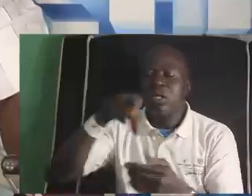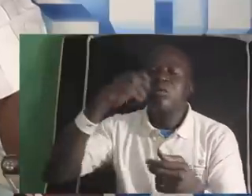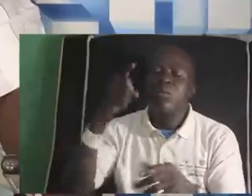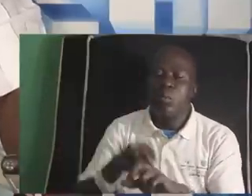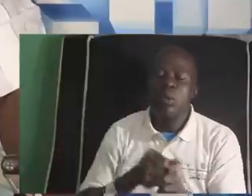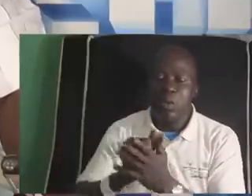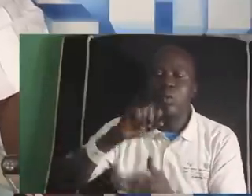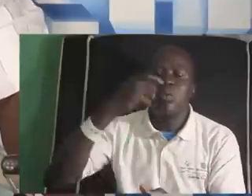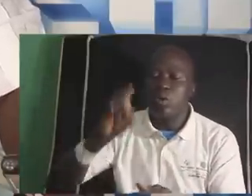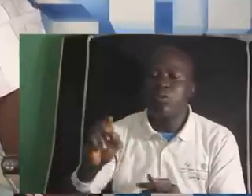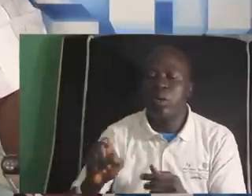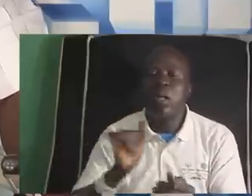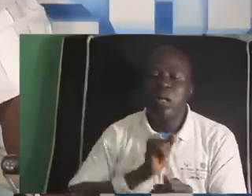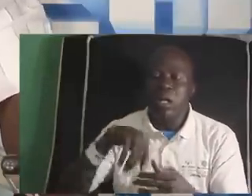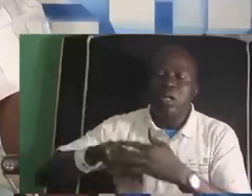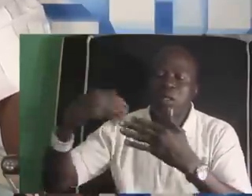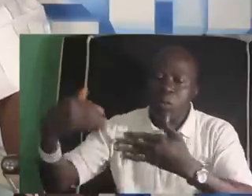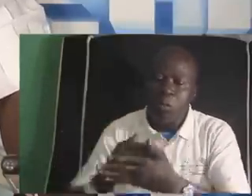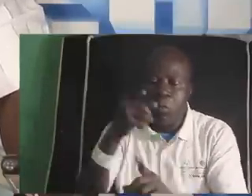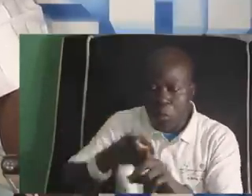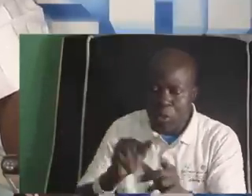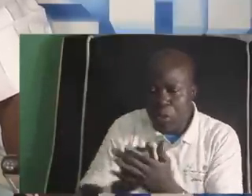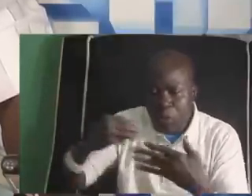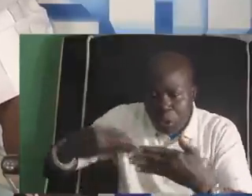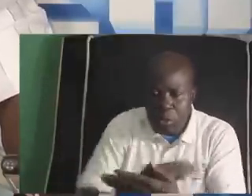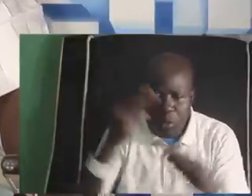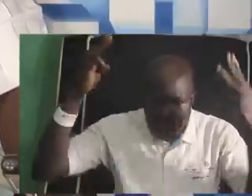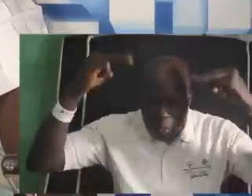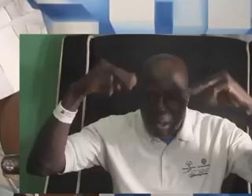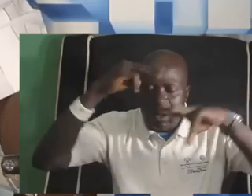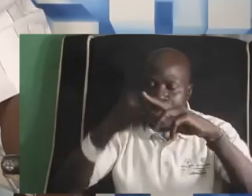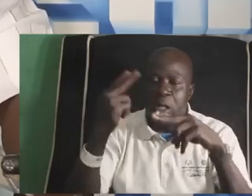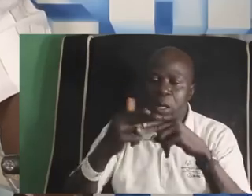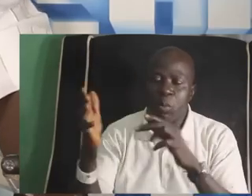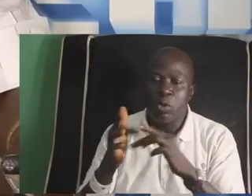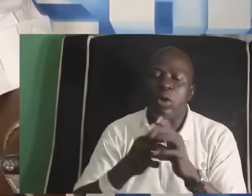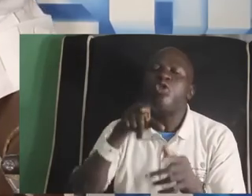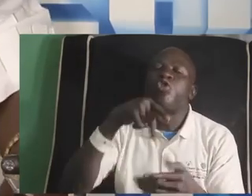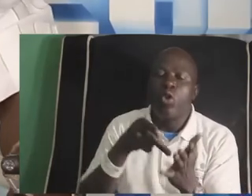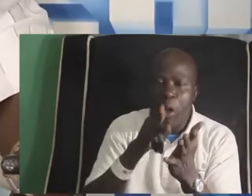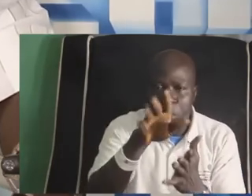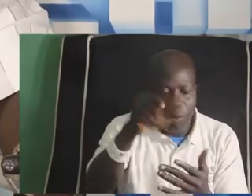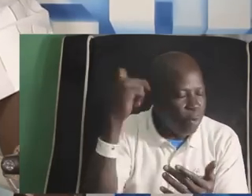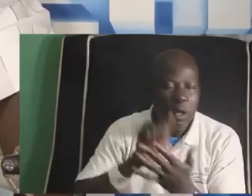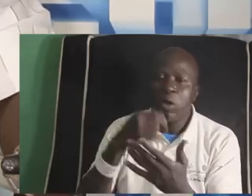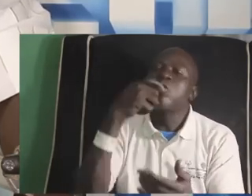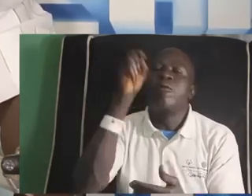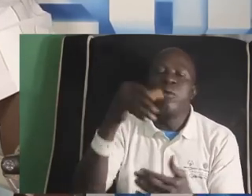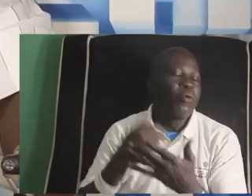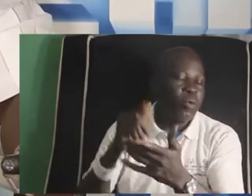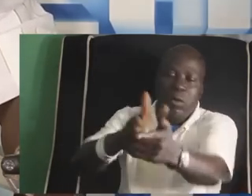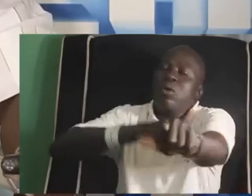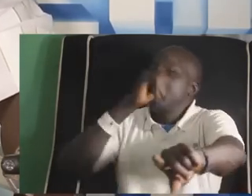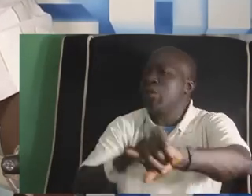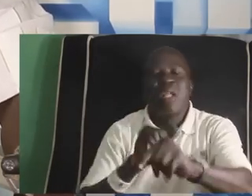month of covenant. This is covenant. You prepare your covenant of prayer for